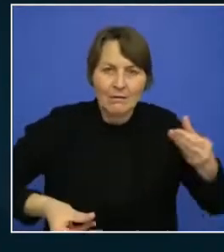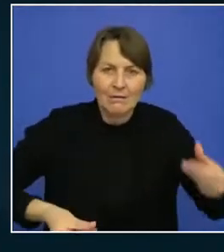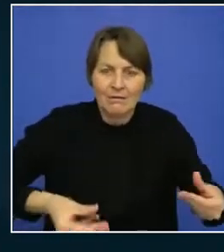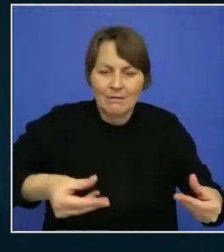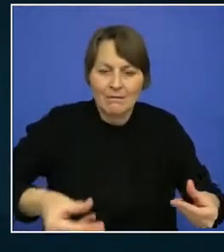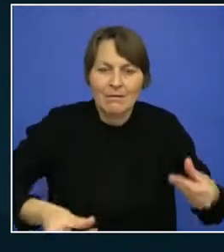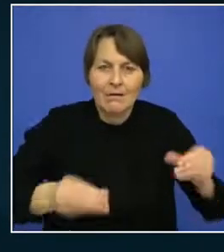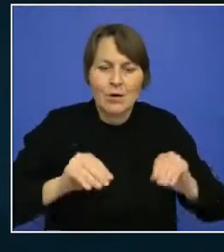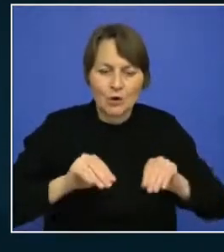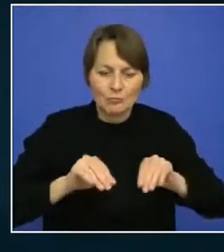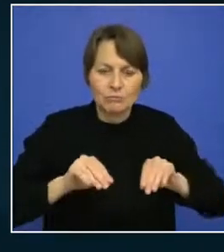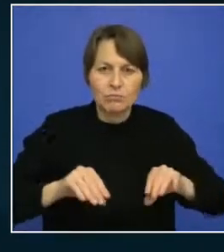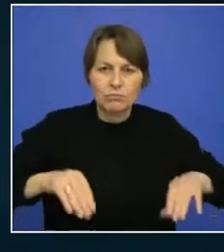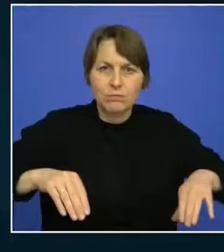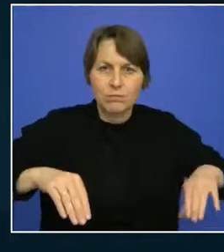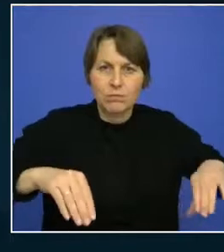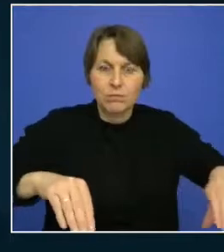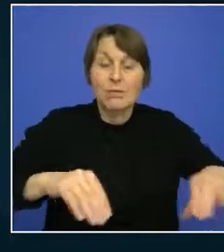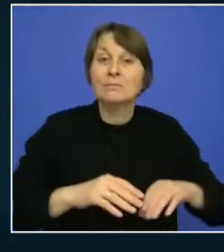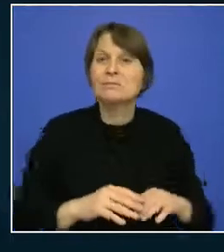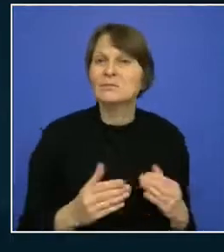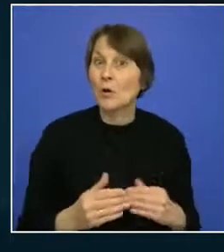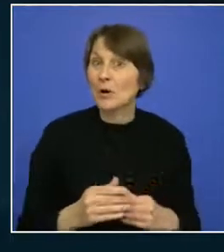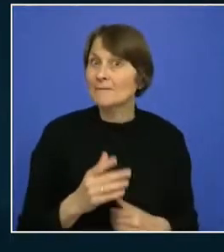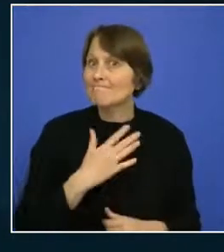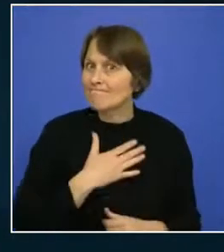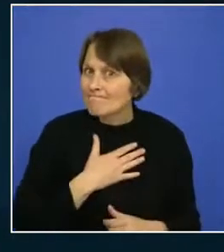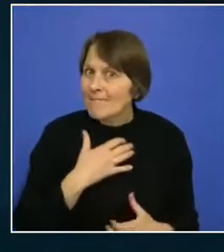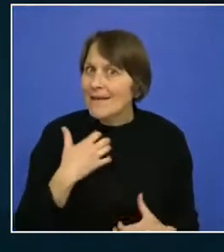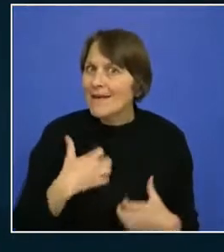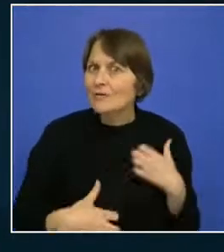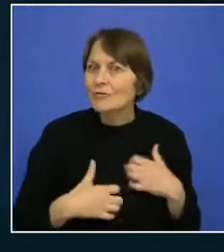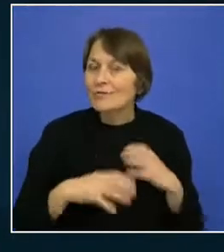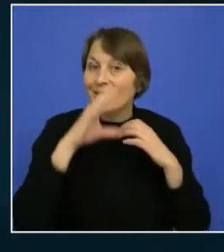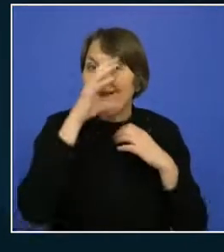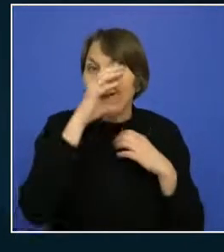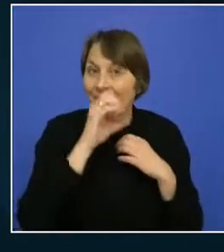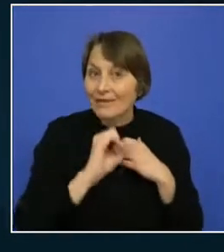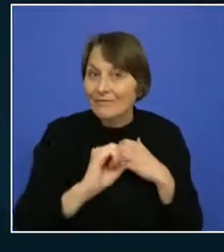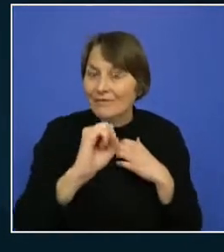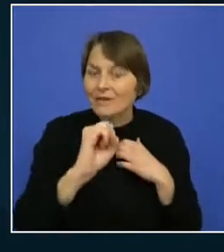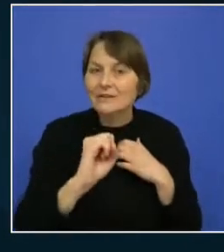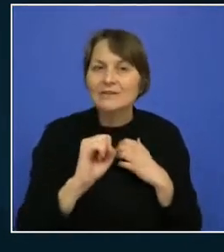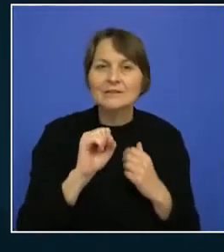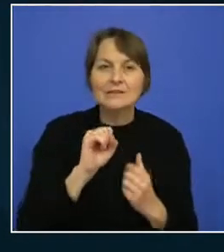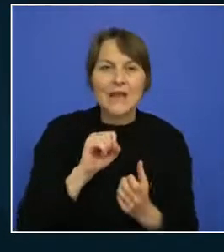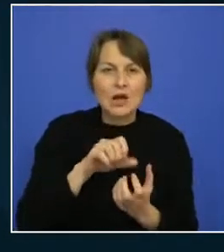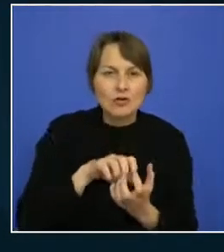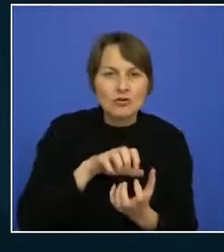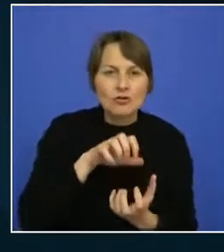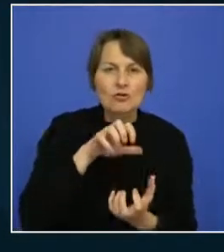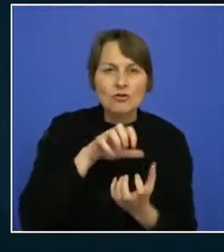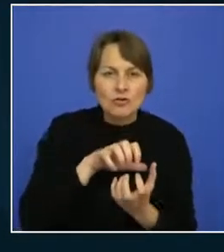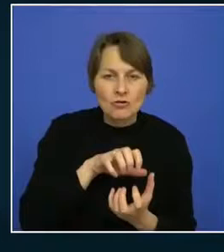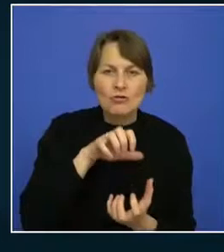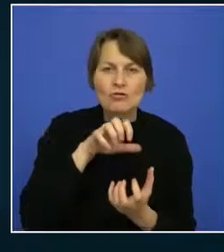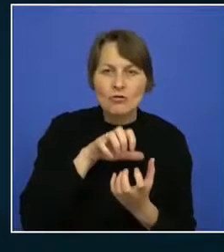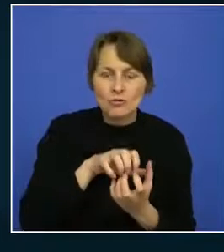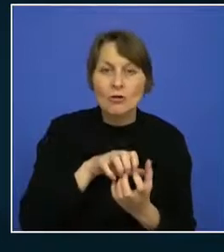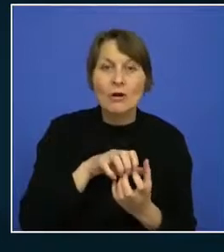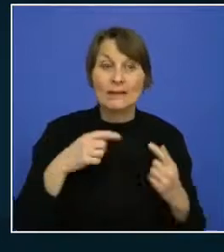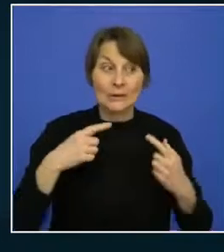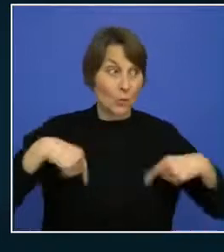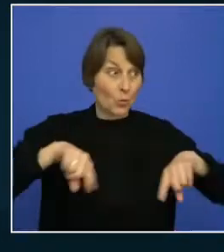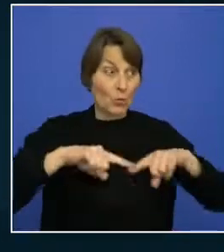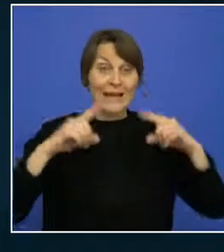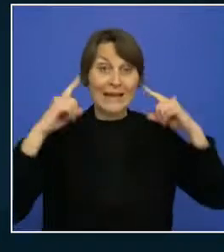they speak in a frequency that we cannot hear. So biological males and biological females,